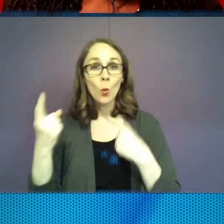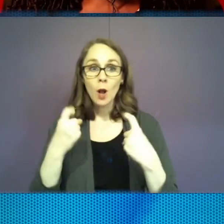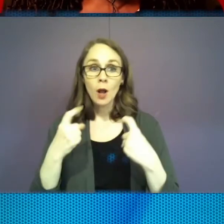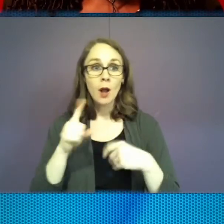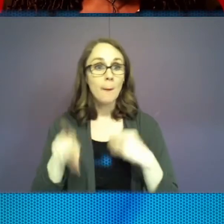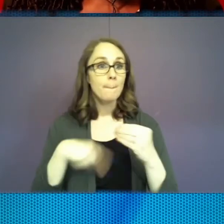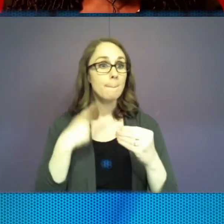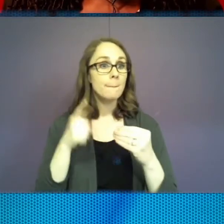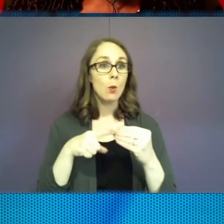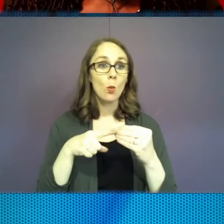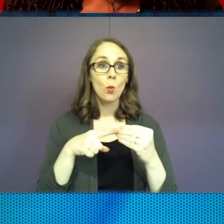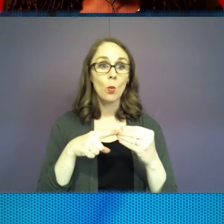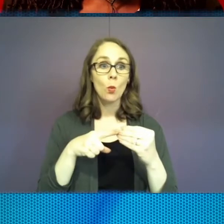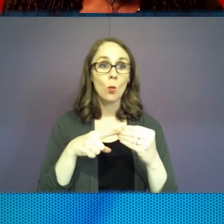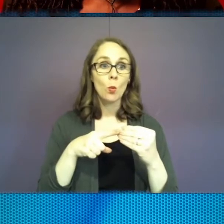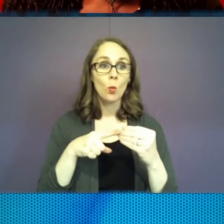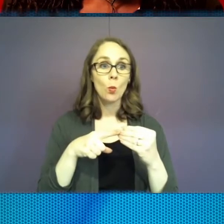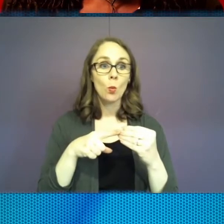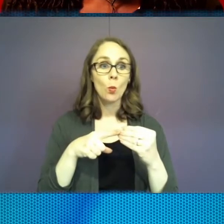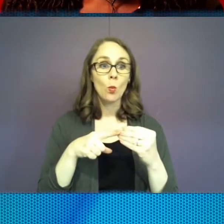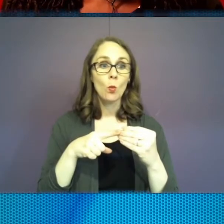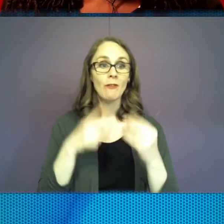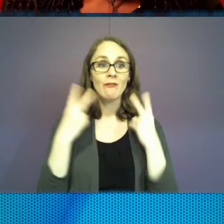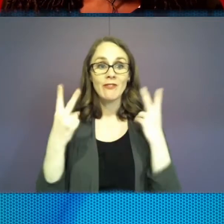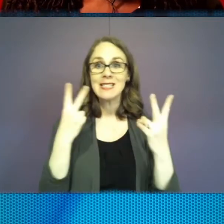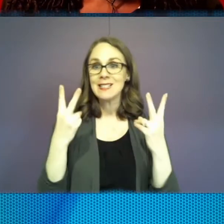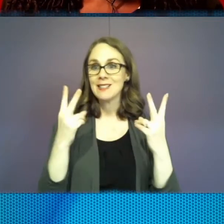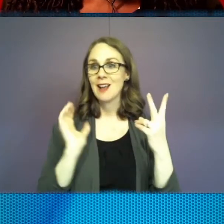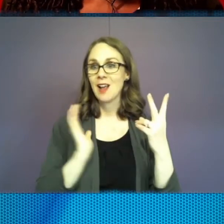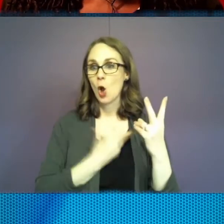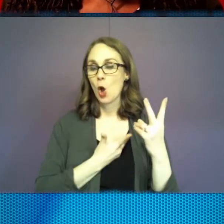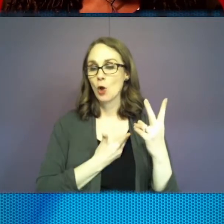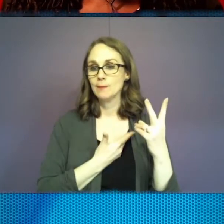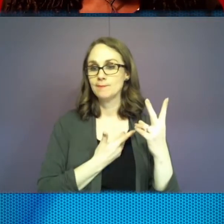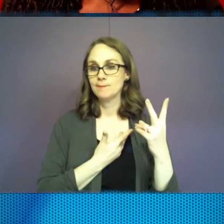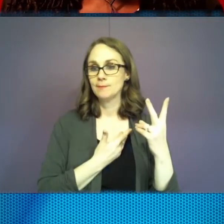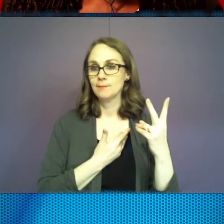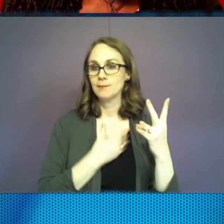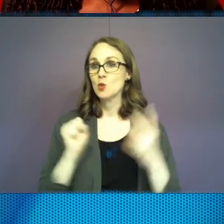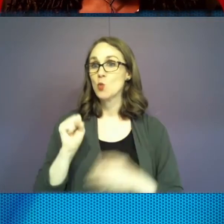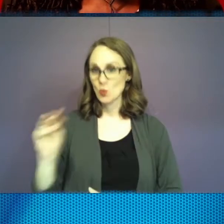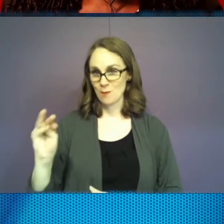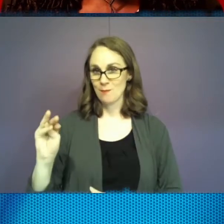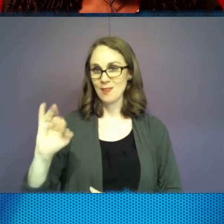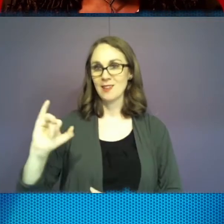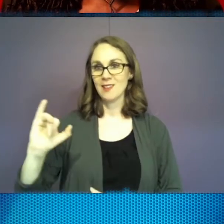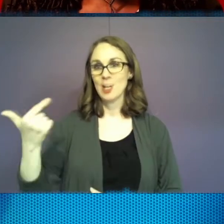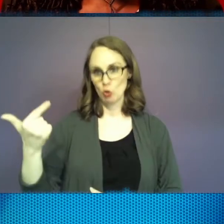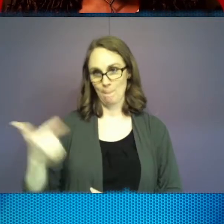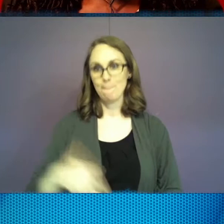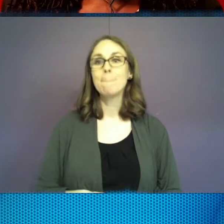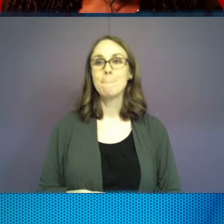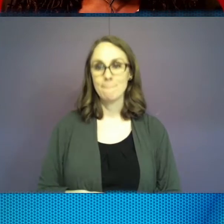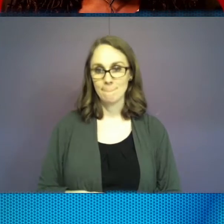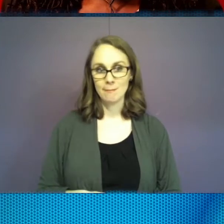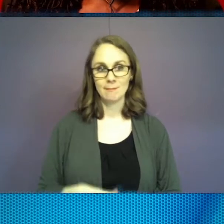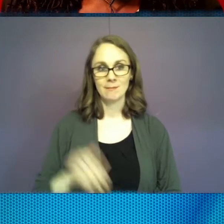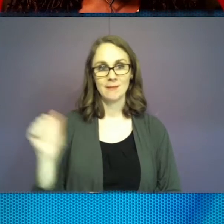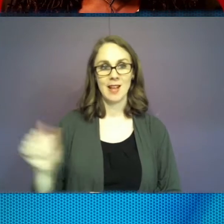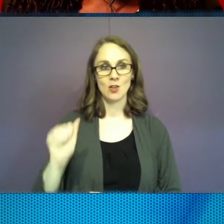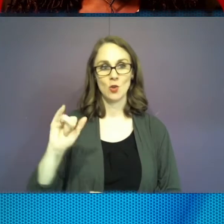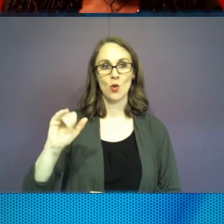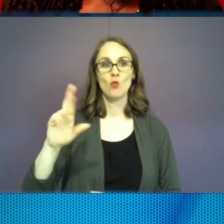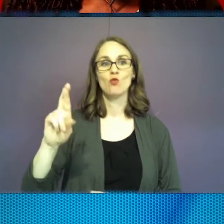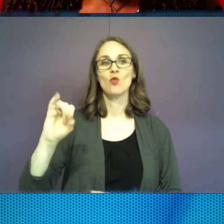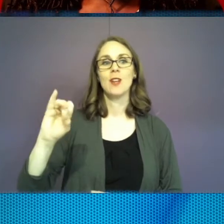about you can visit our social media, Instagram at Risa